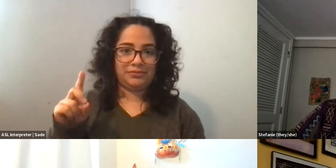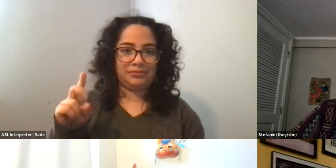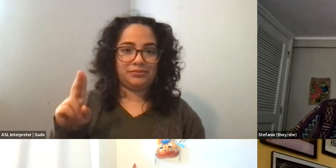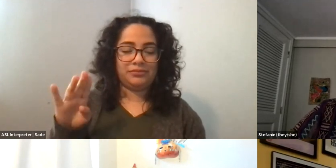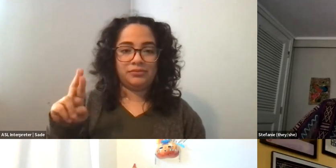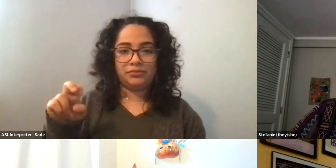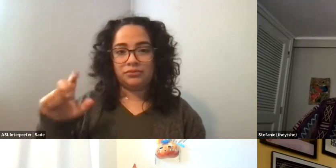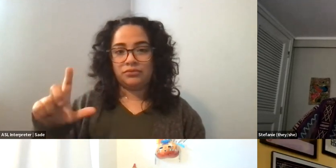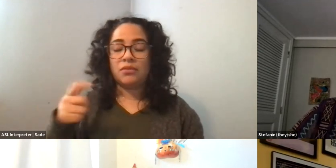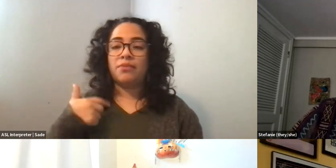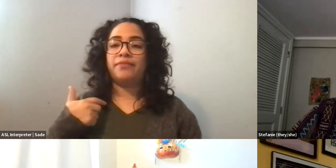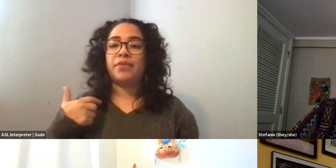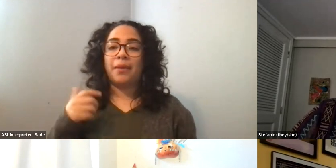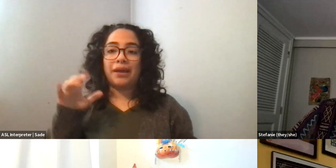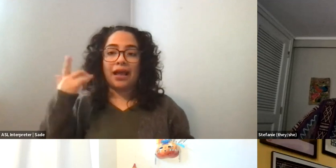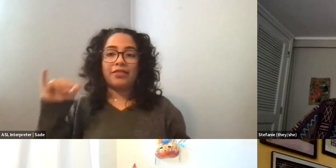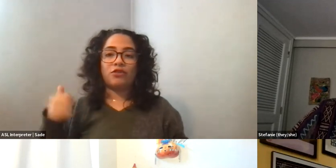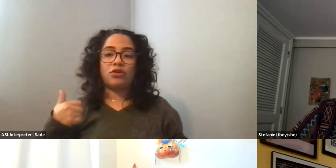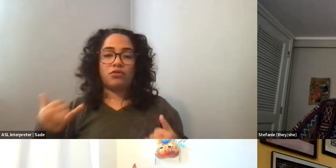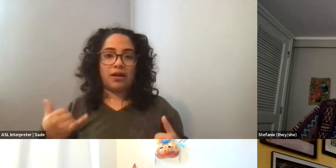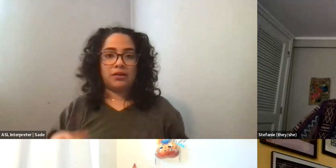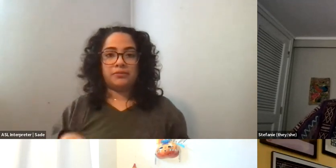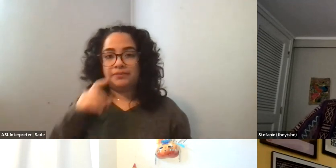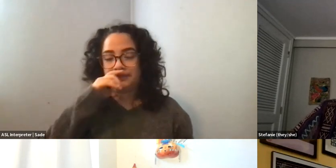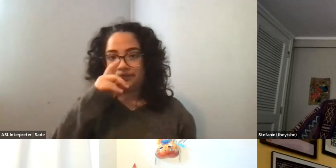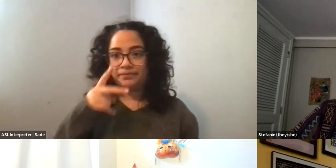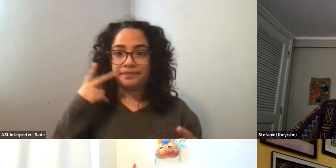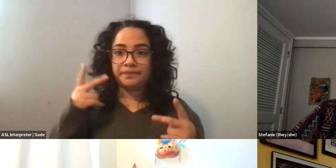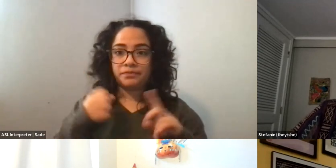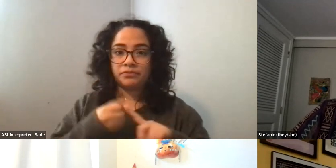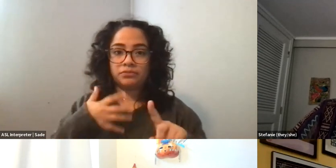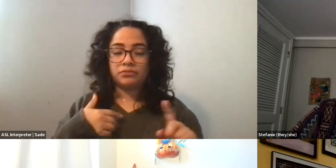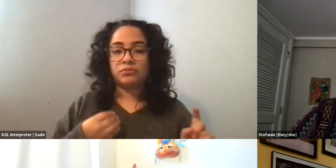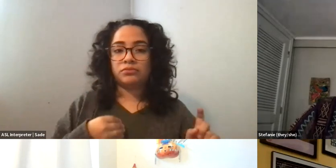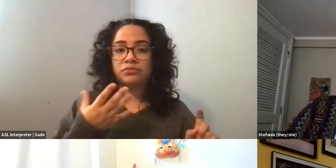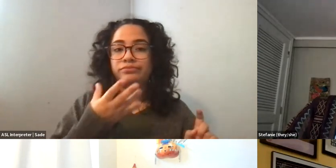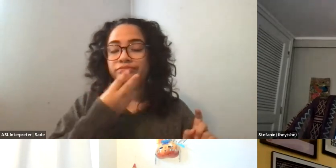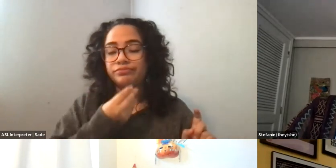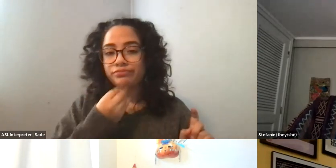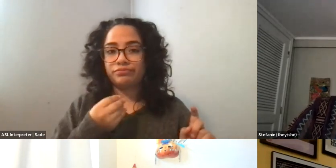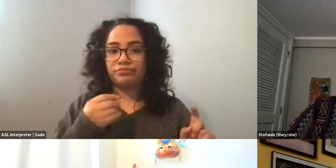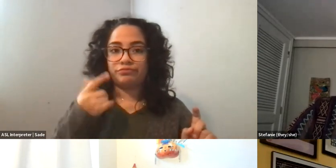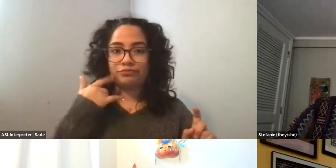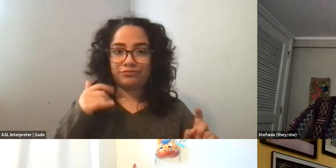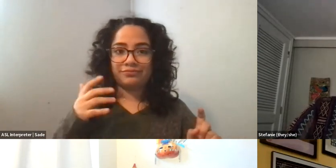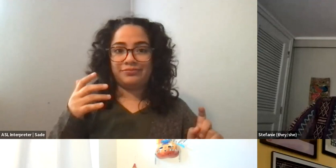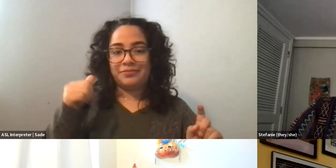My visual description is that I'm a, you know, white Jewish looking guy